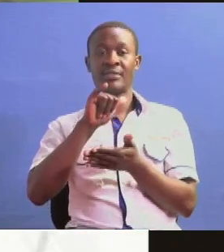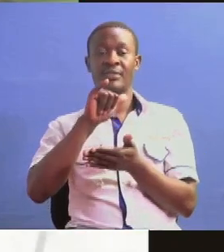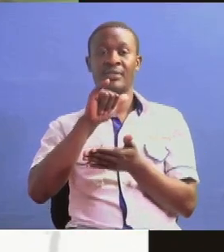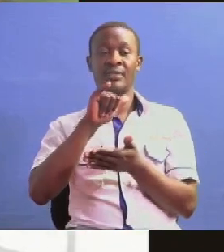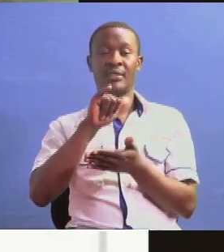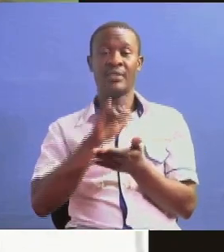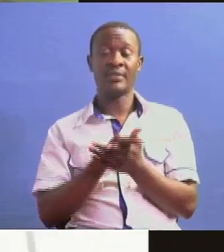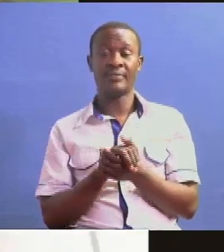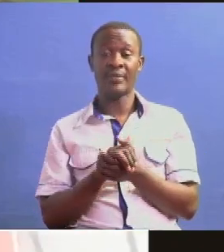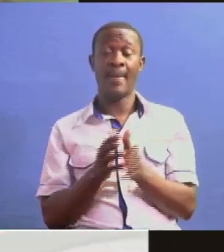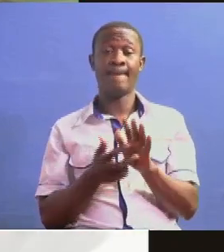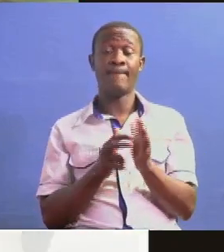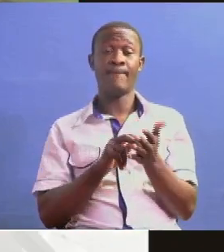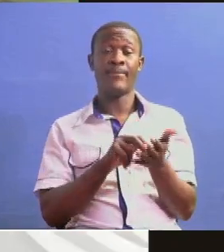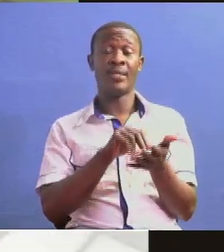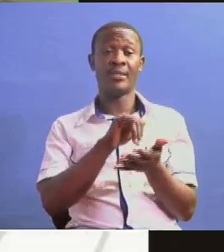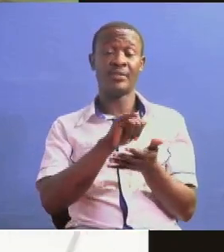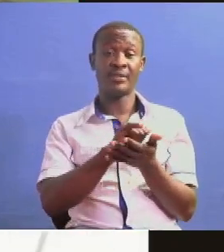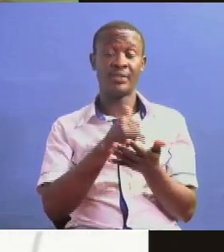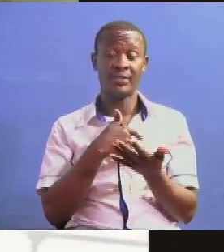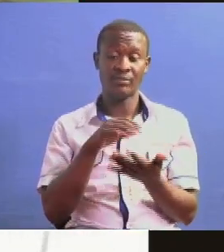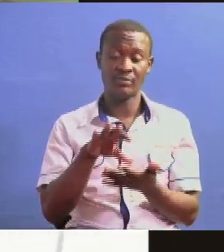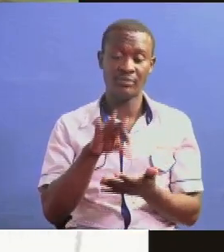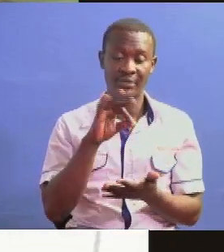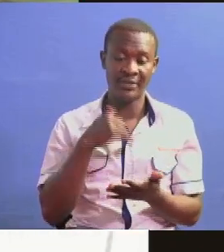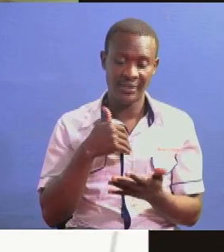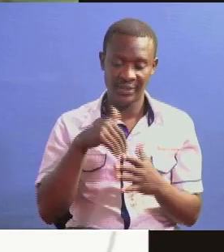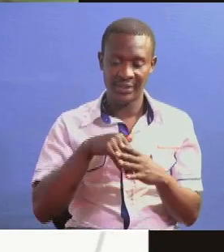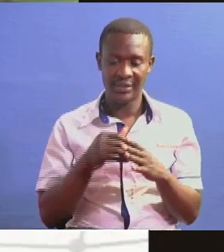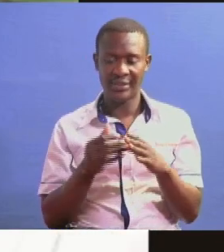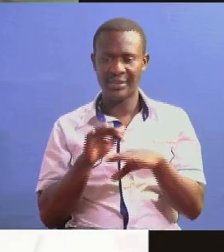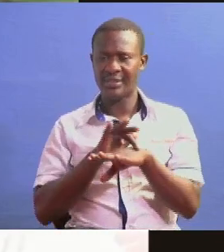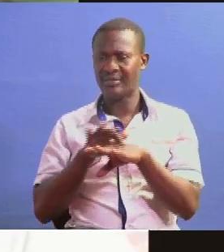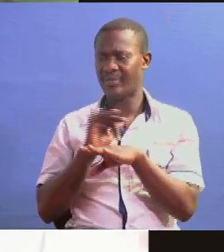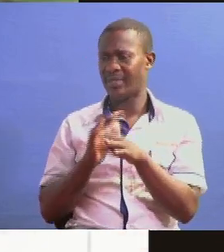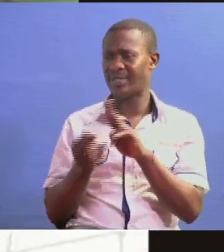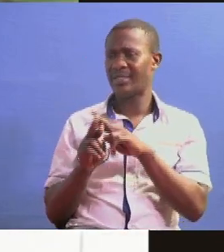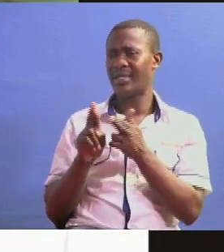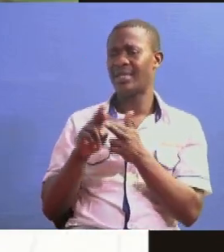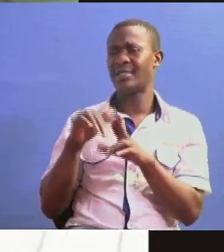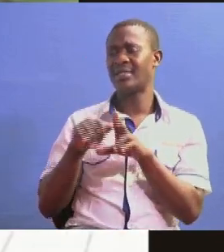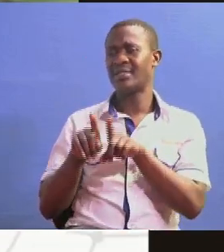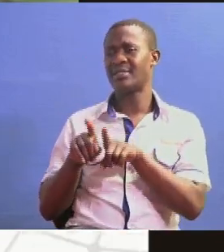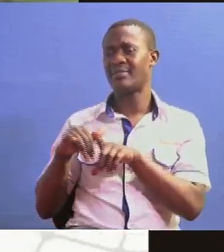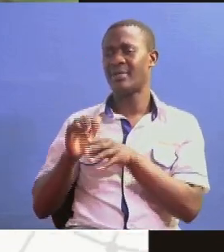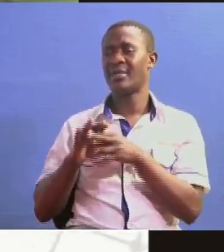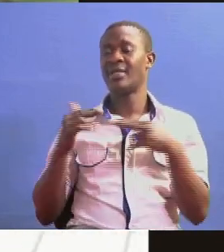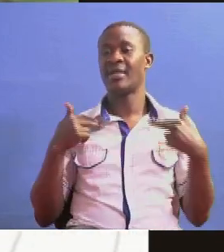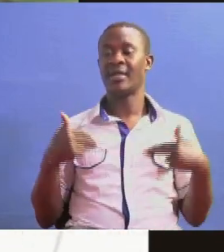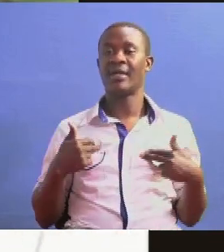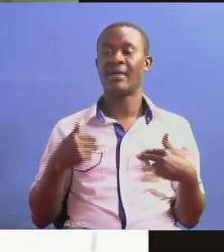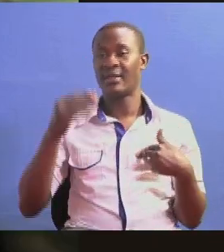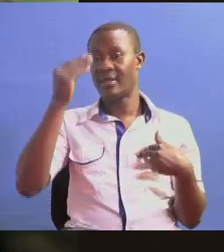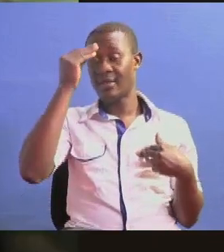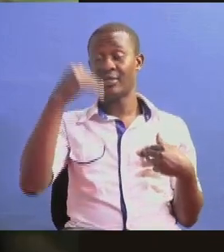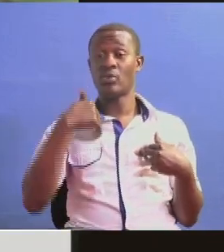therefore, this means that you might find something in home science, which is also related to something in health education